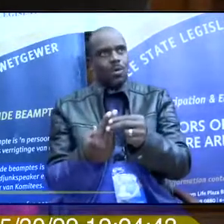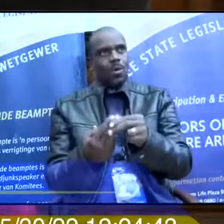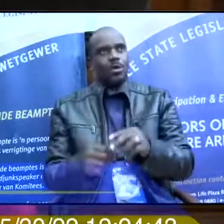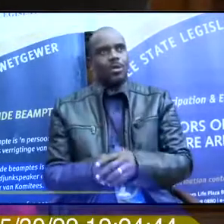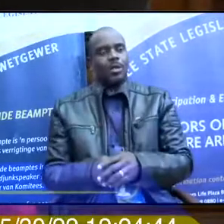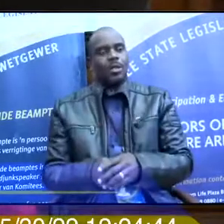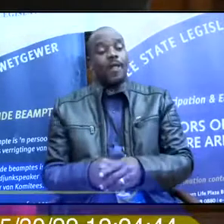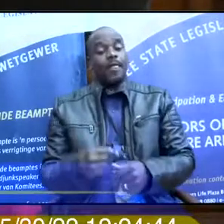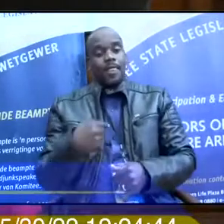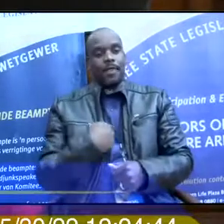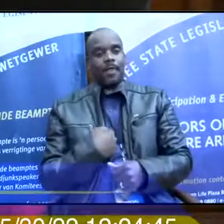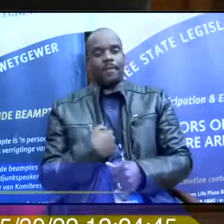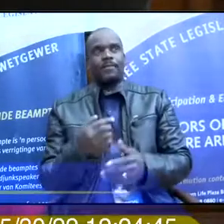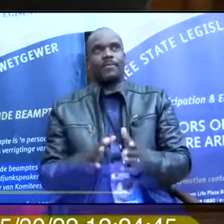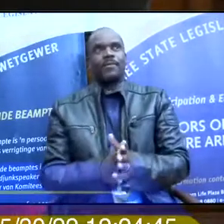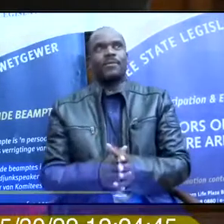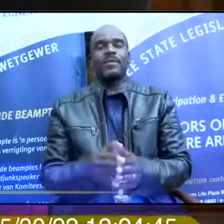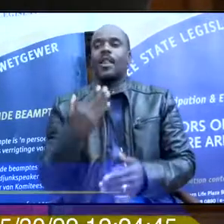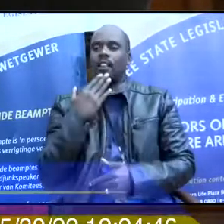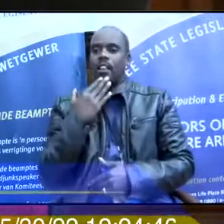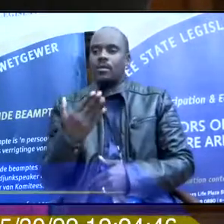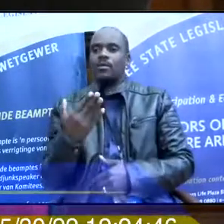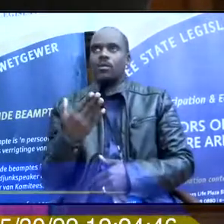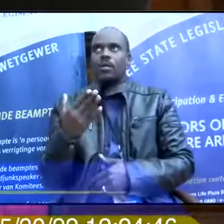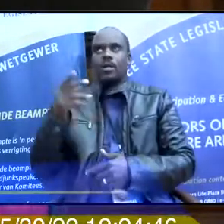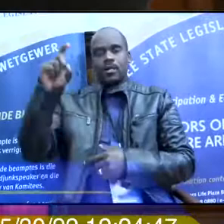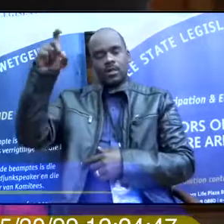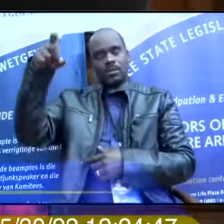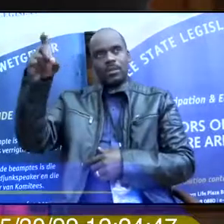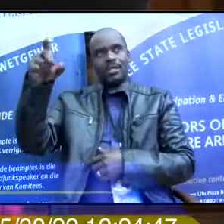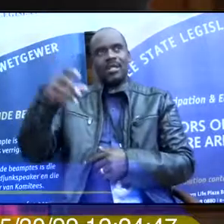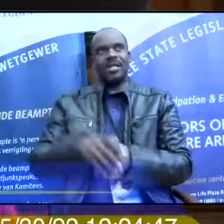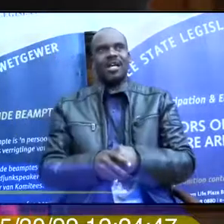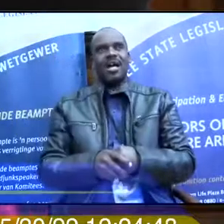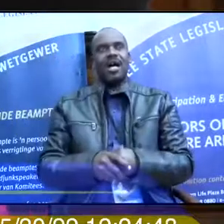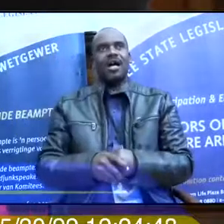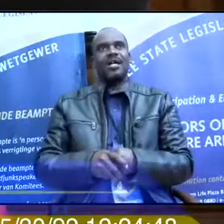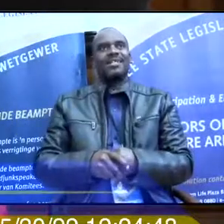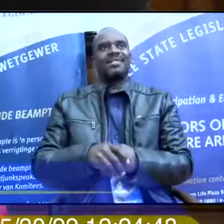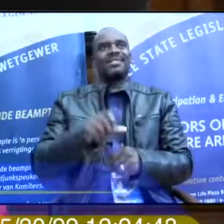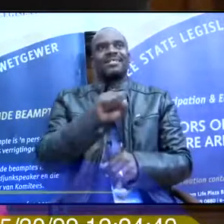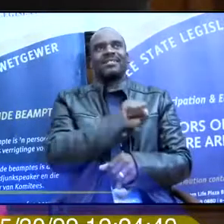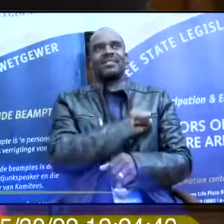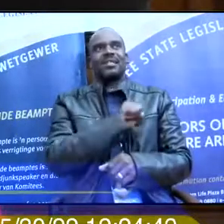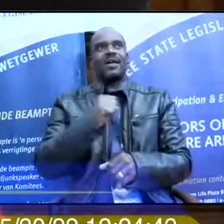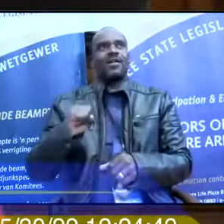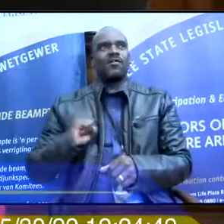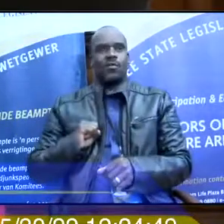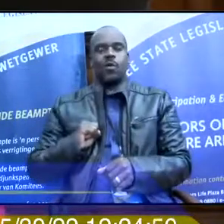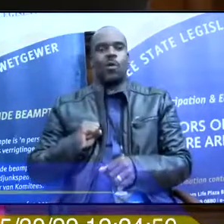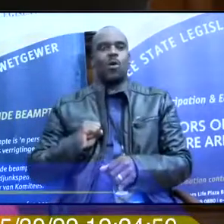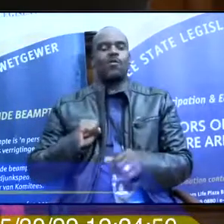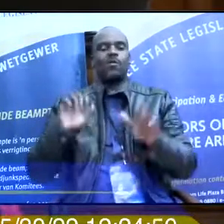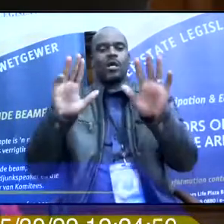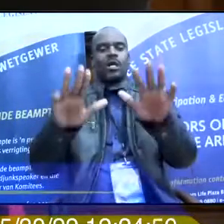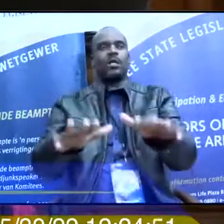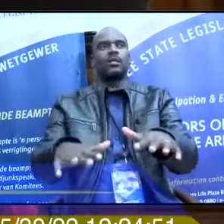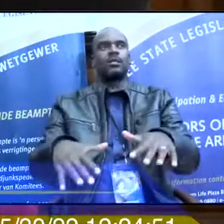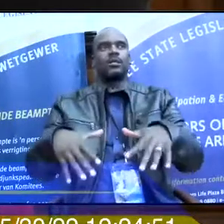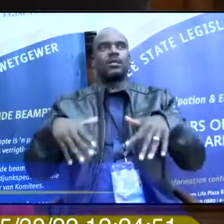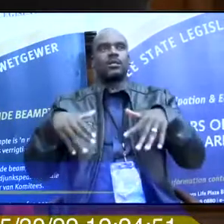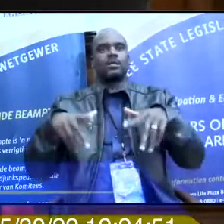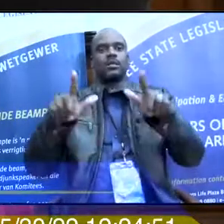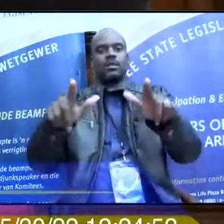thank them the speaker the the staff of the legislature all the um